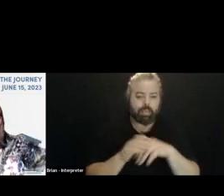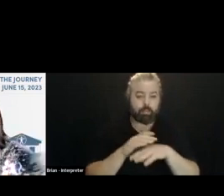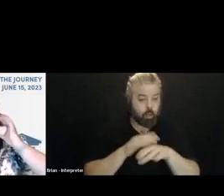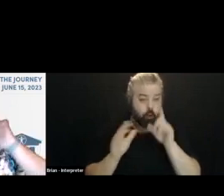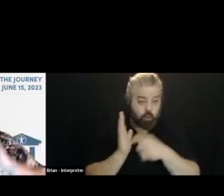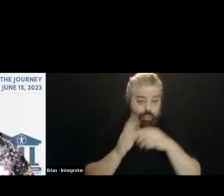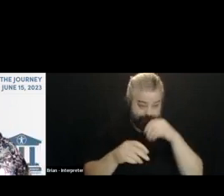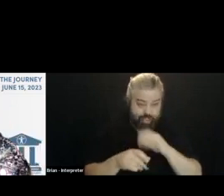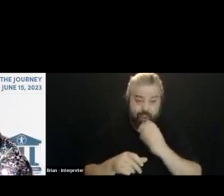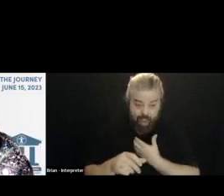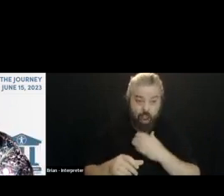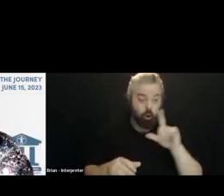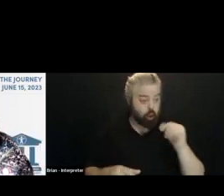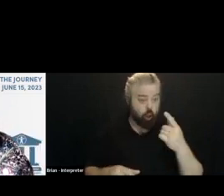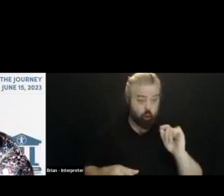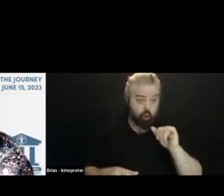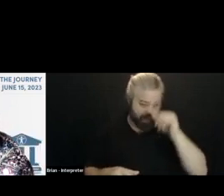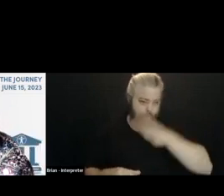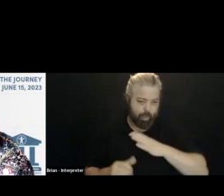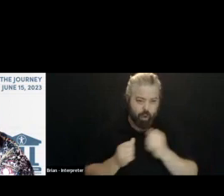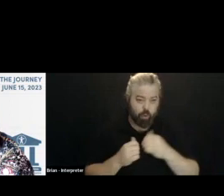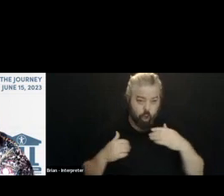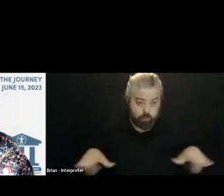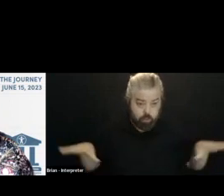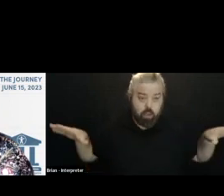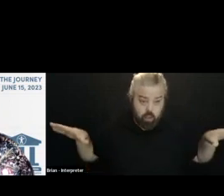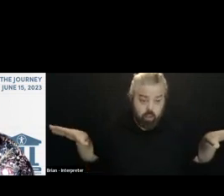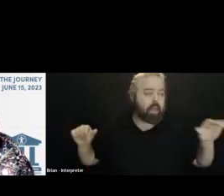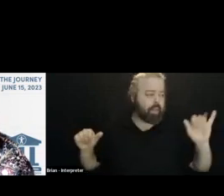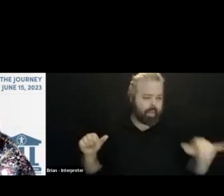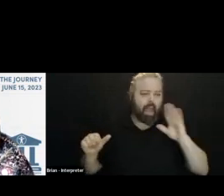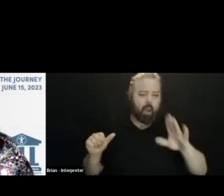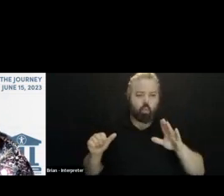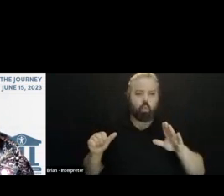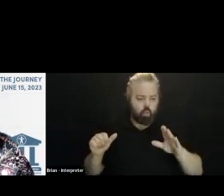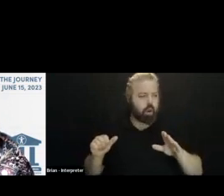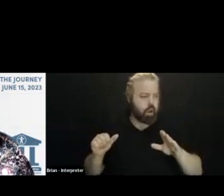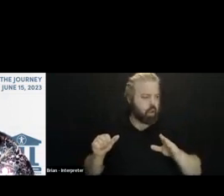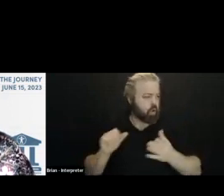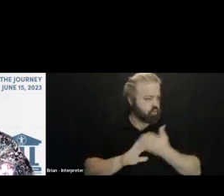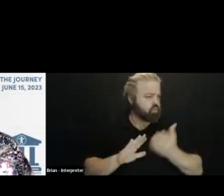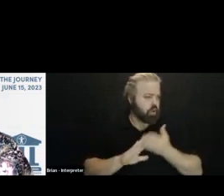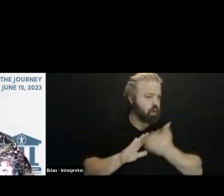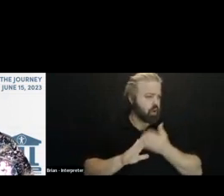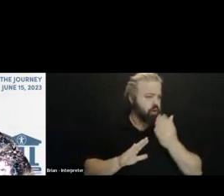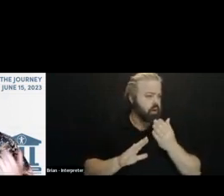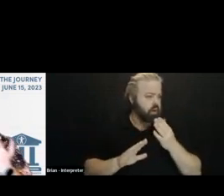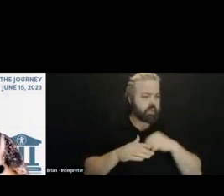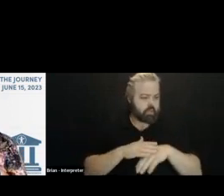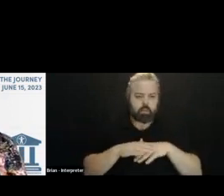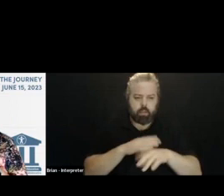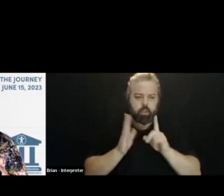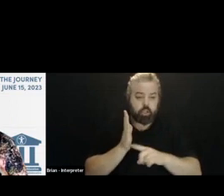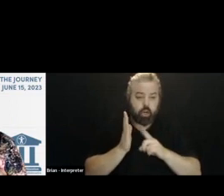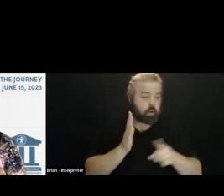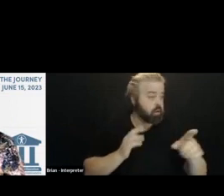guy with his arms outstretched. This will start running an automatic accessibility checker, which there are none in this document, to help you go through and find